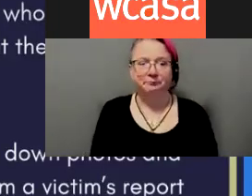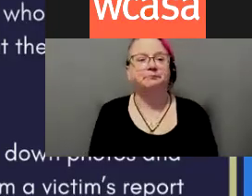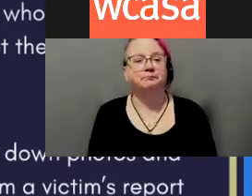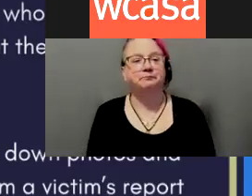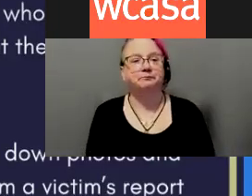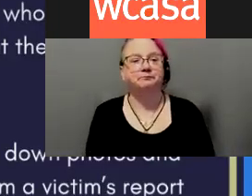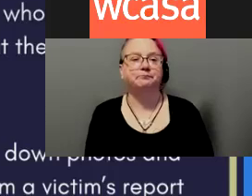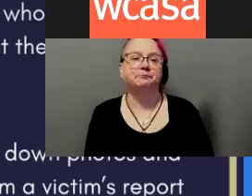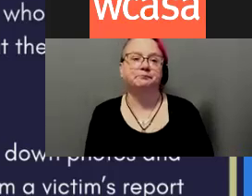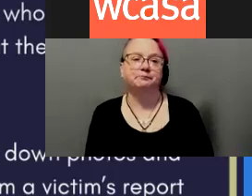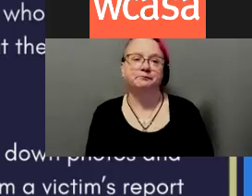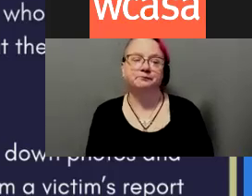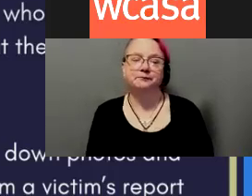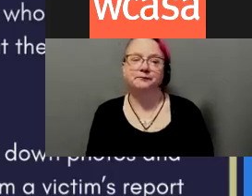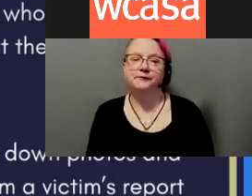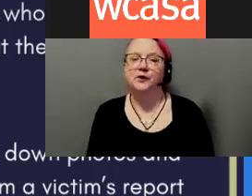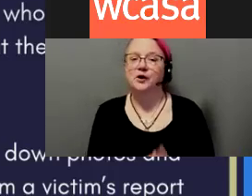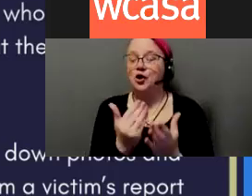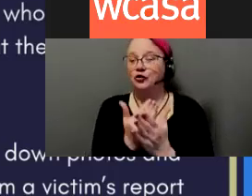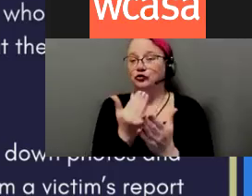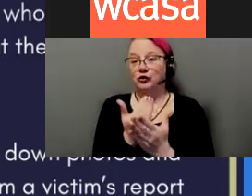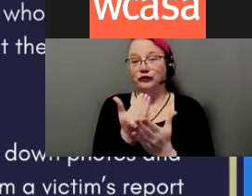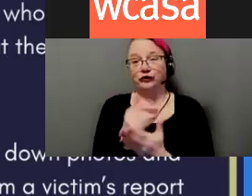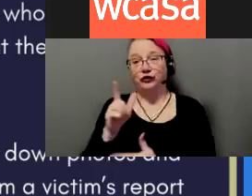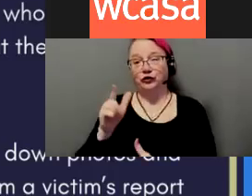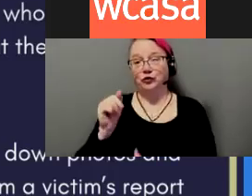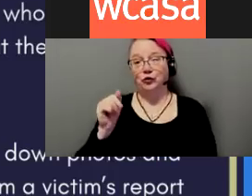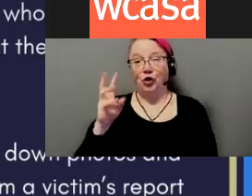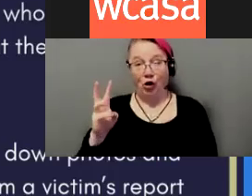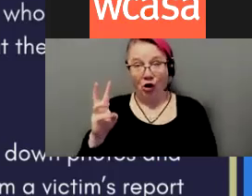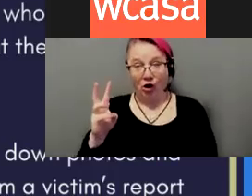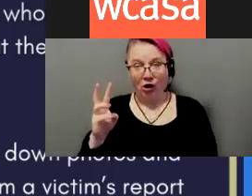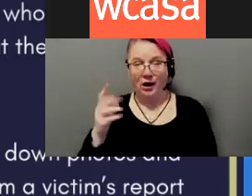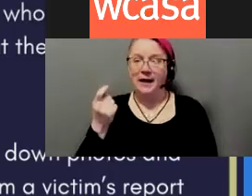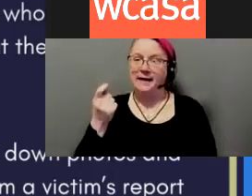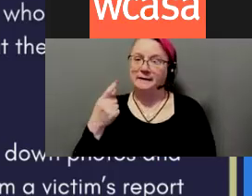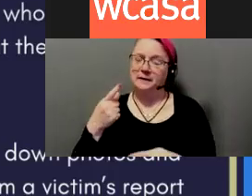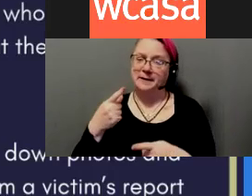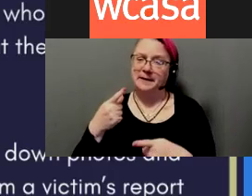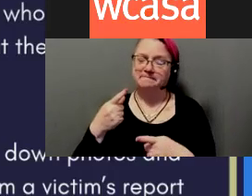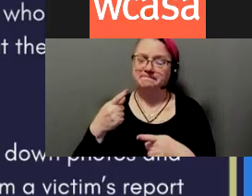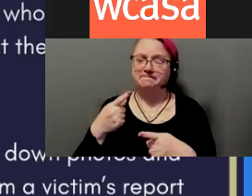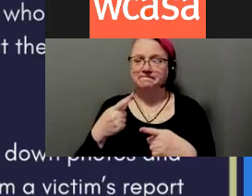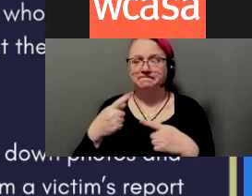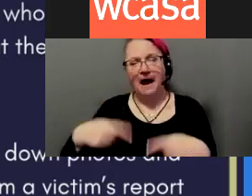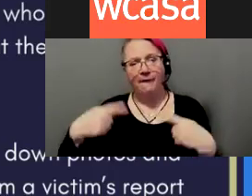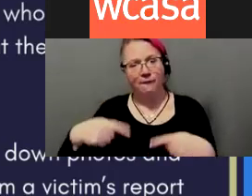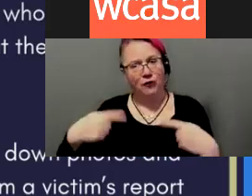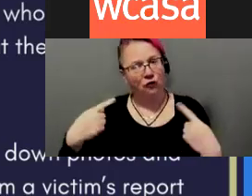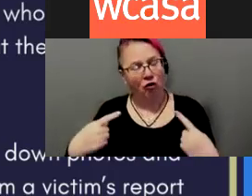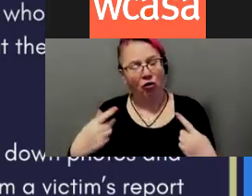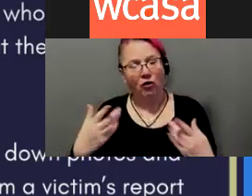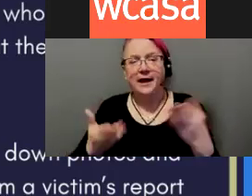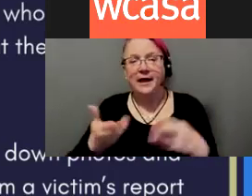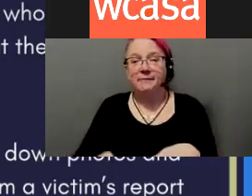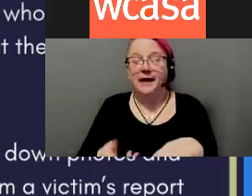So I want to start by explaining this new law. So this is a new law that is somewhat controversial, and it may increase options for